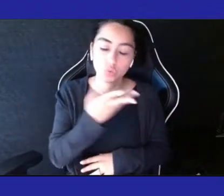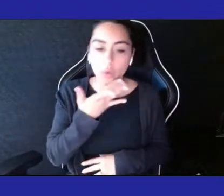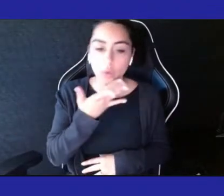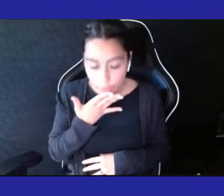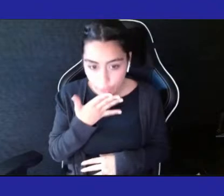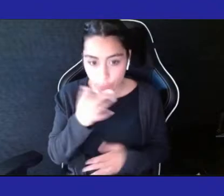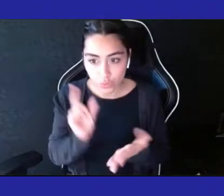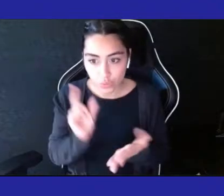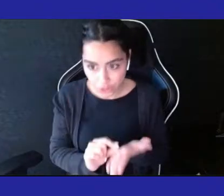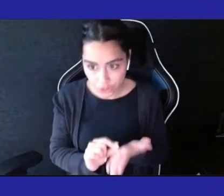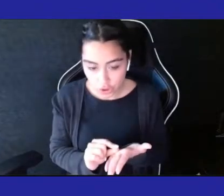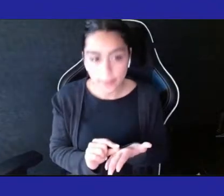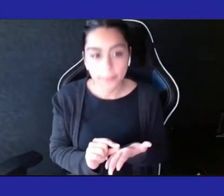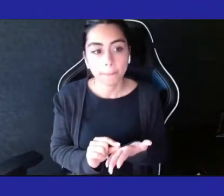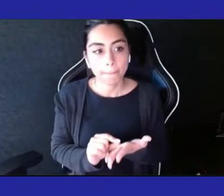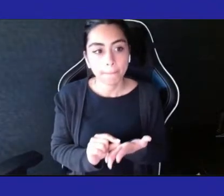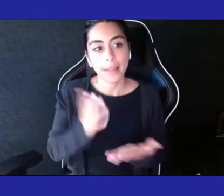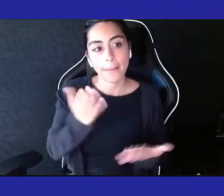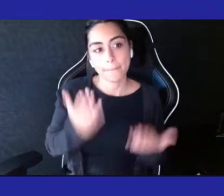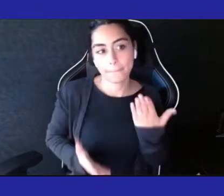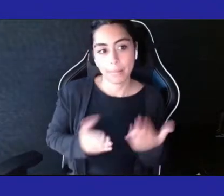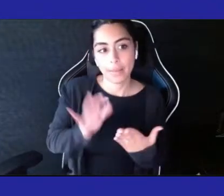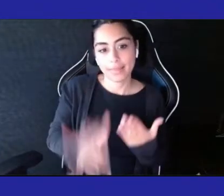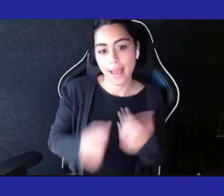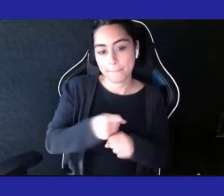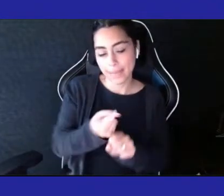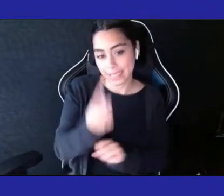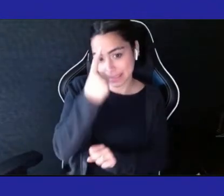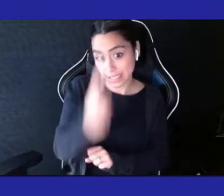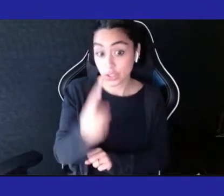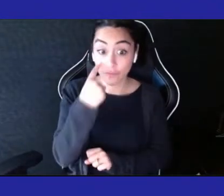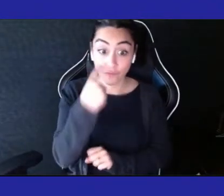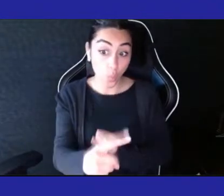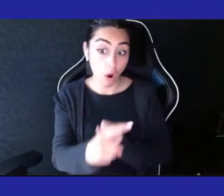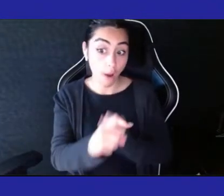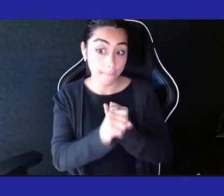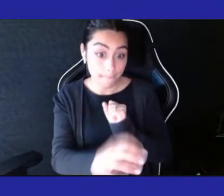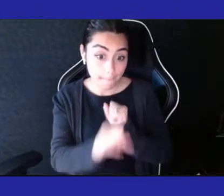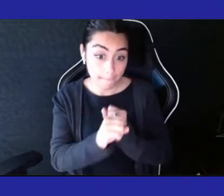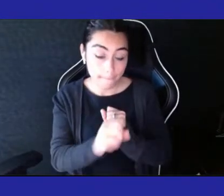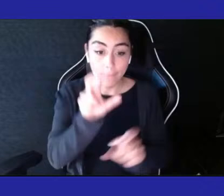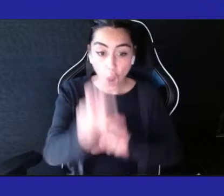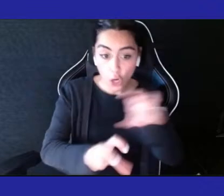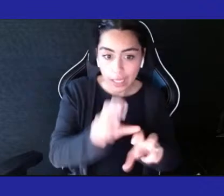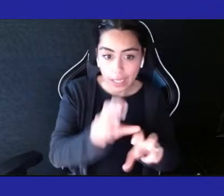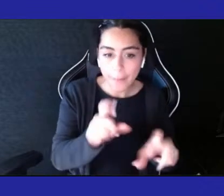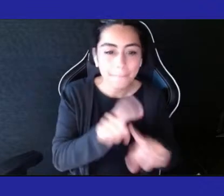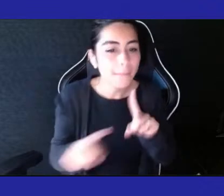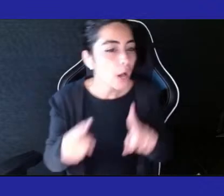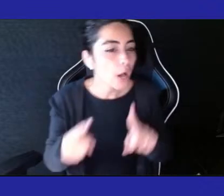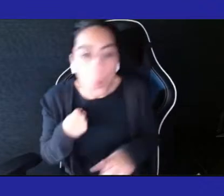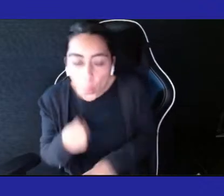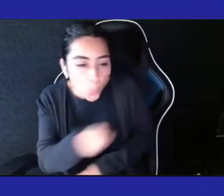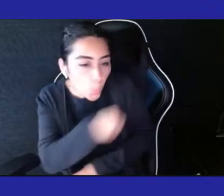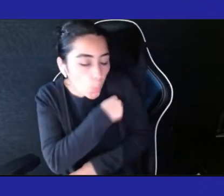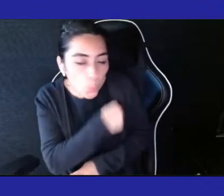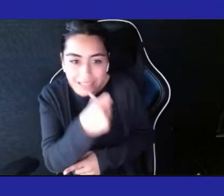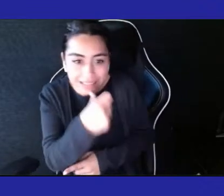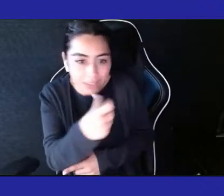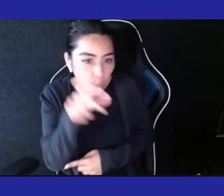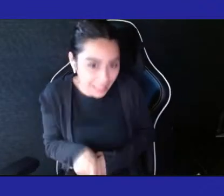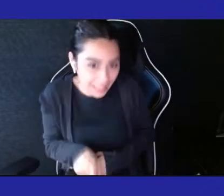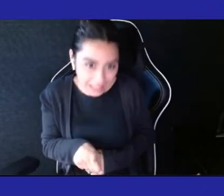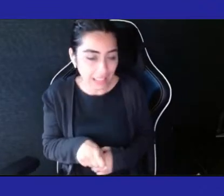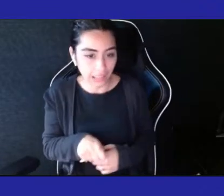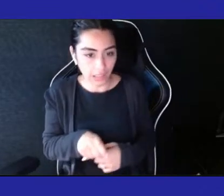I mean, Interesting. maybe that makes sense when you're for marketing, Yeah. but I But don't think internally. we need internally to constantly see